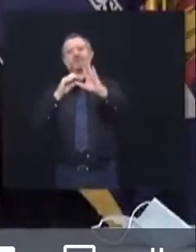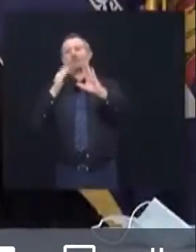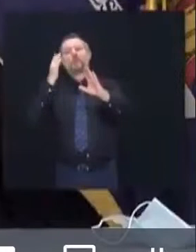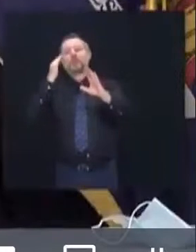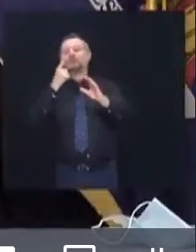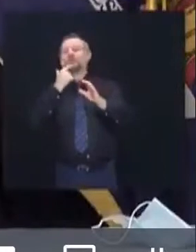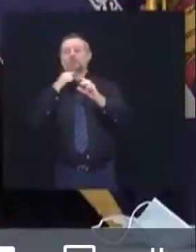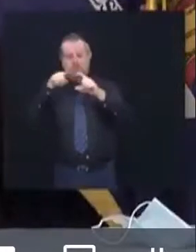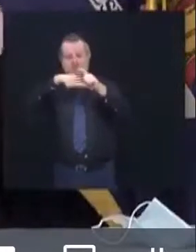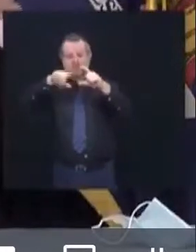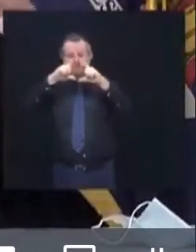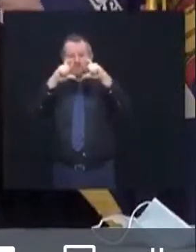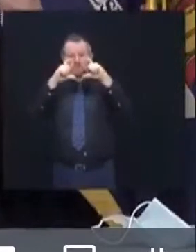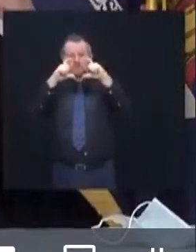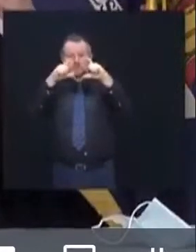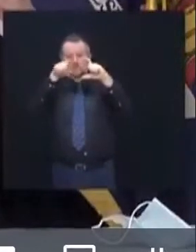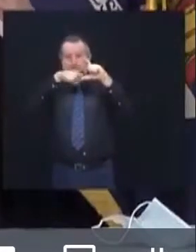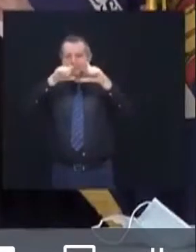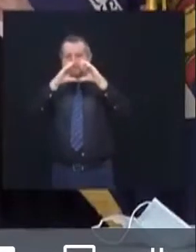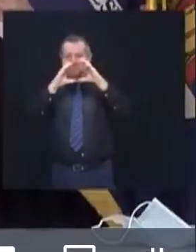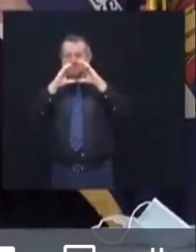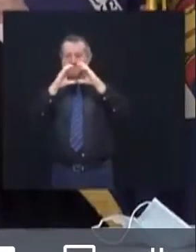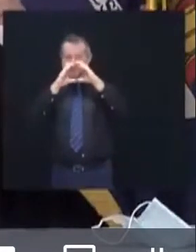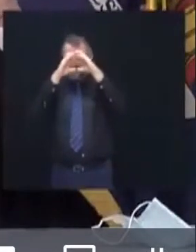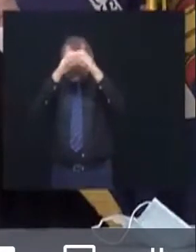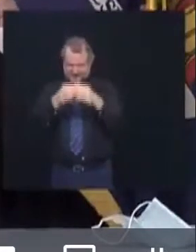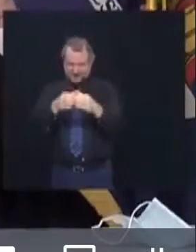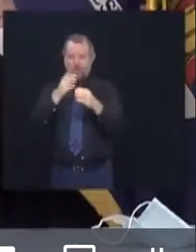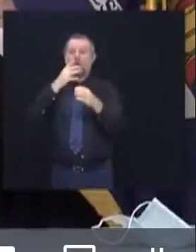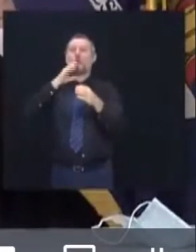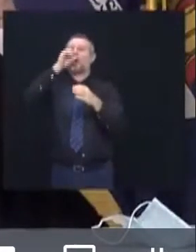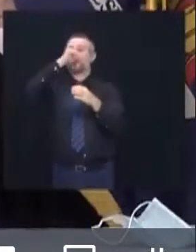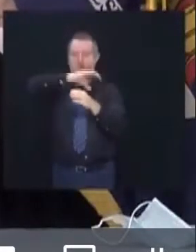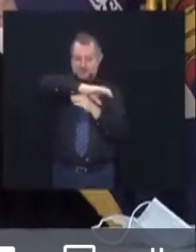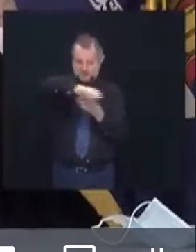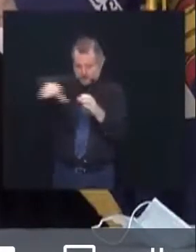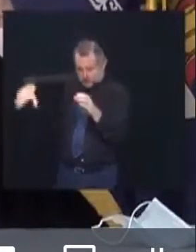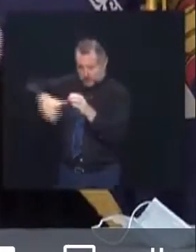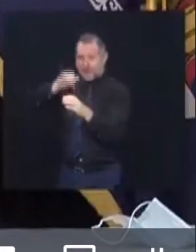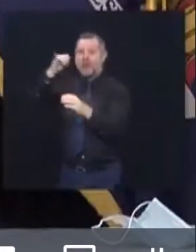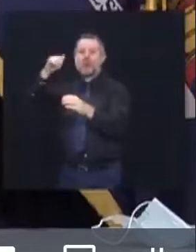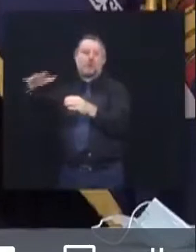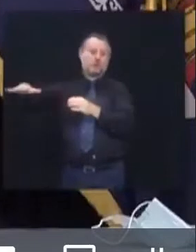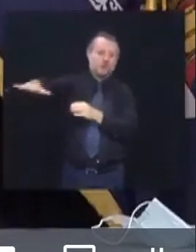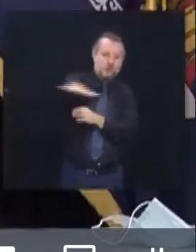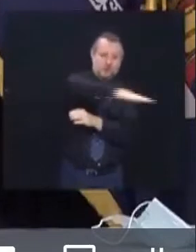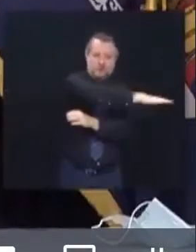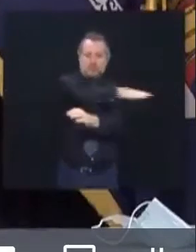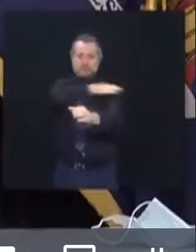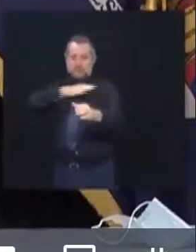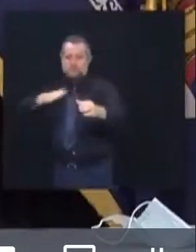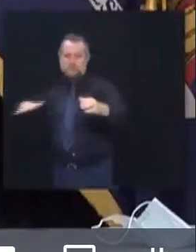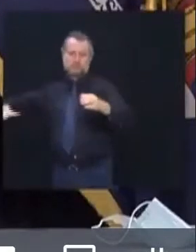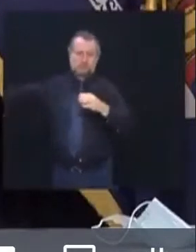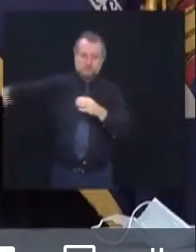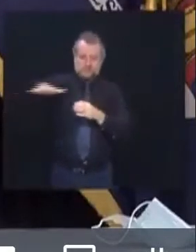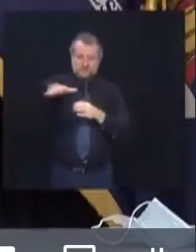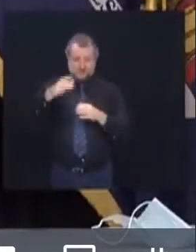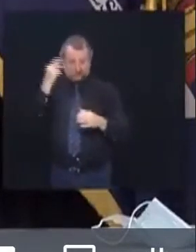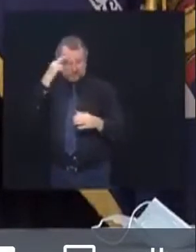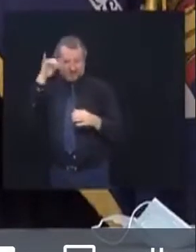the orange zone, and the yellow zone precisely for that reason. Because